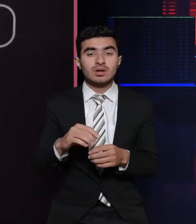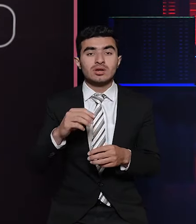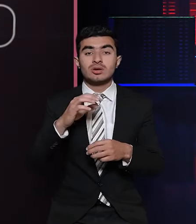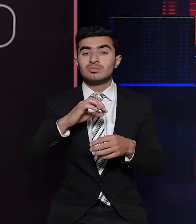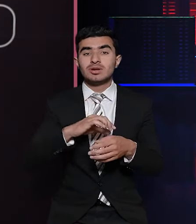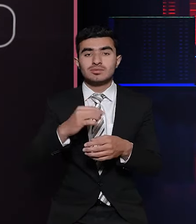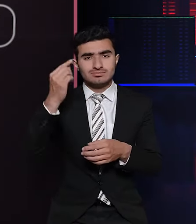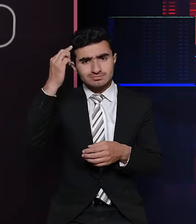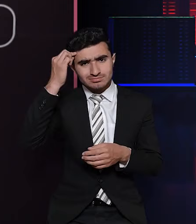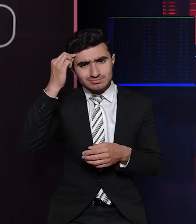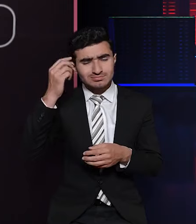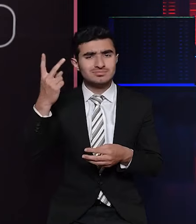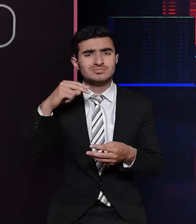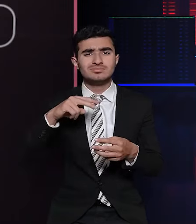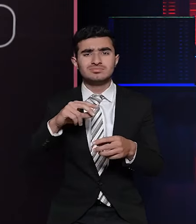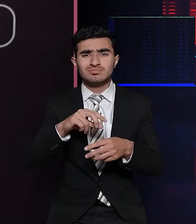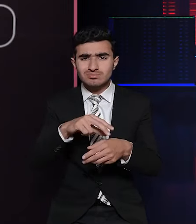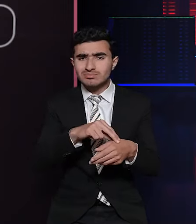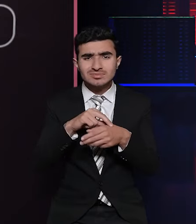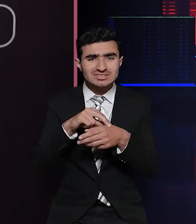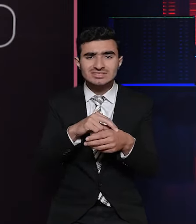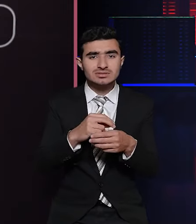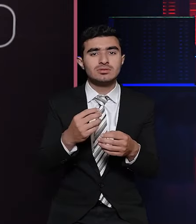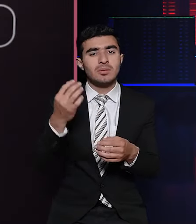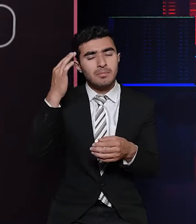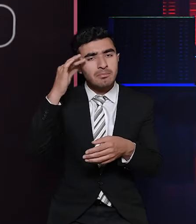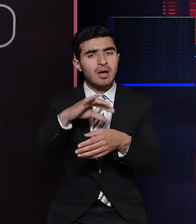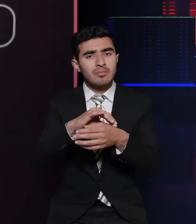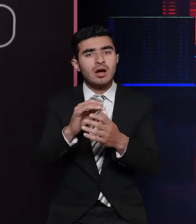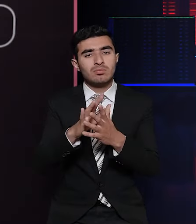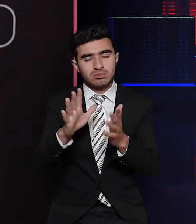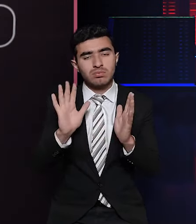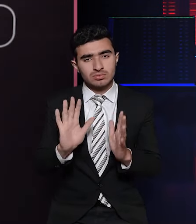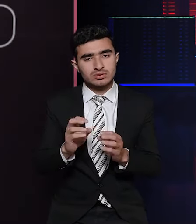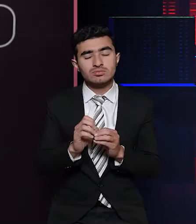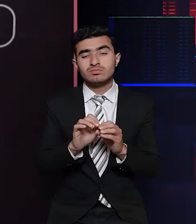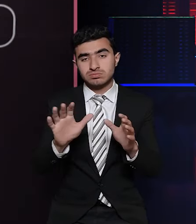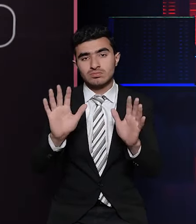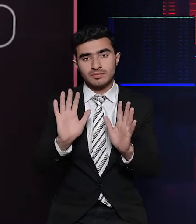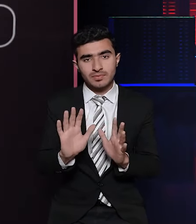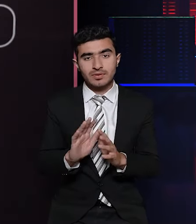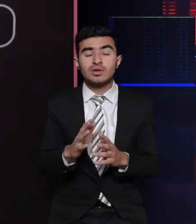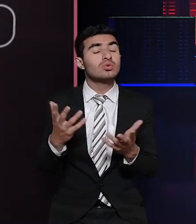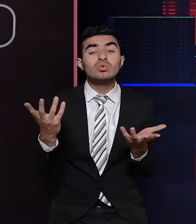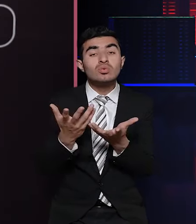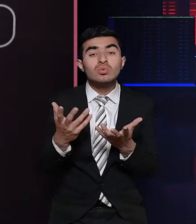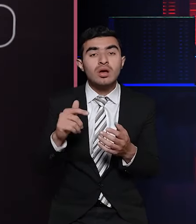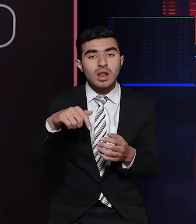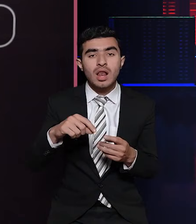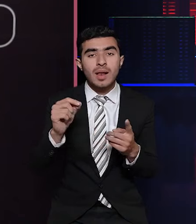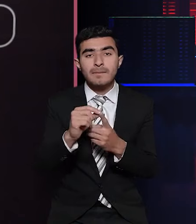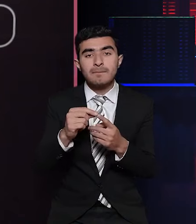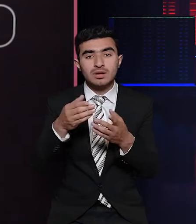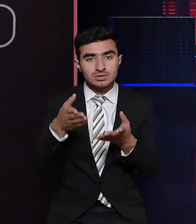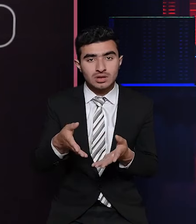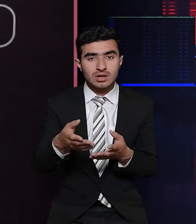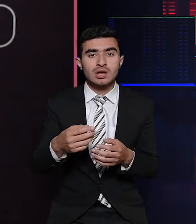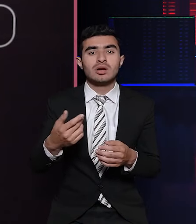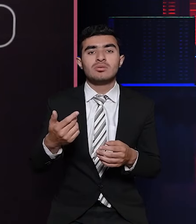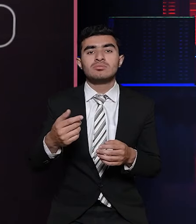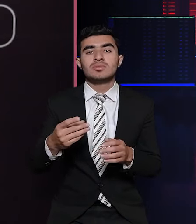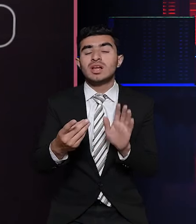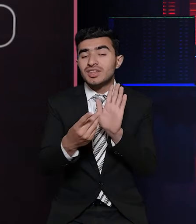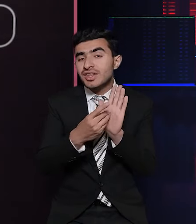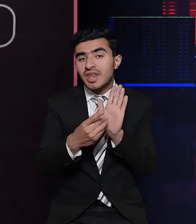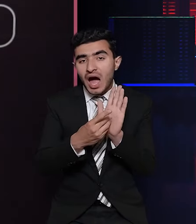increase kar rahe hain? Because hum logon ke jo dietary lifestyles hain wo itne acche nahi hain. Bahar ki jo foreign fast food